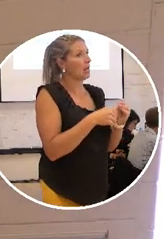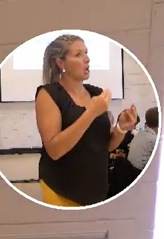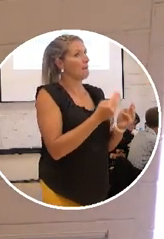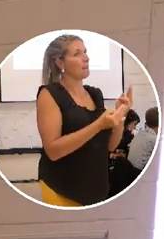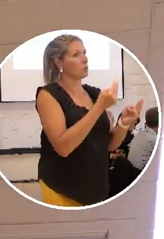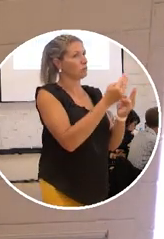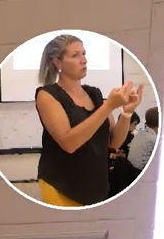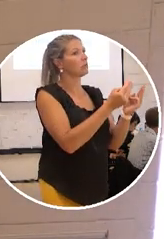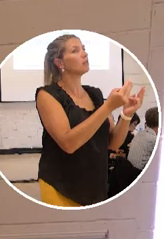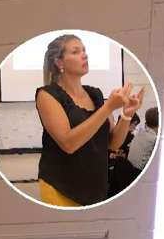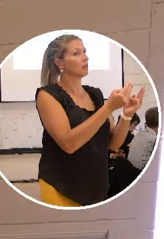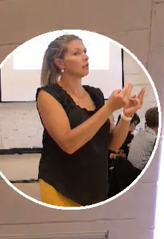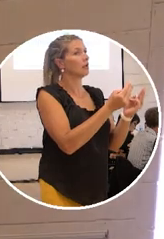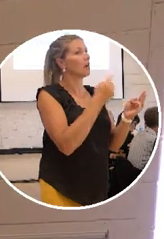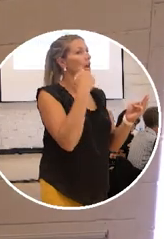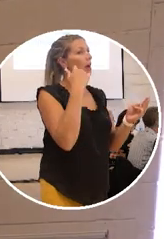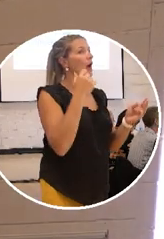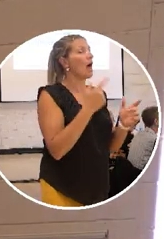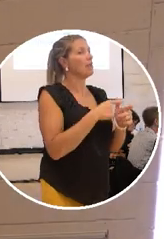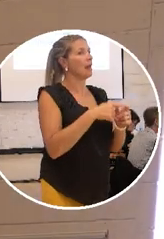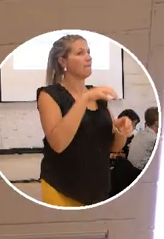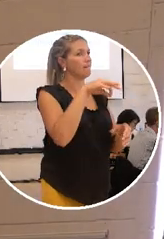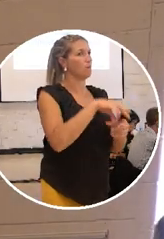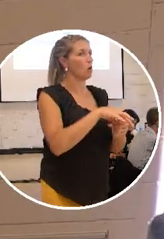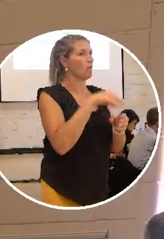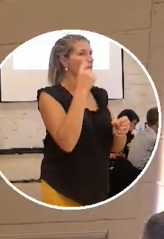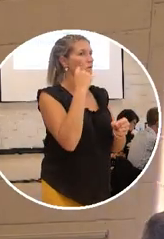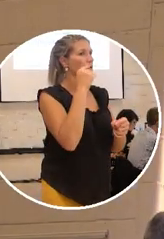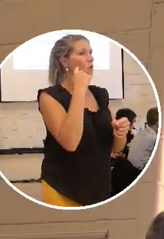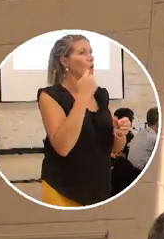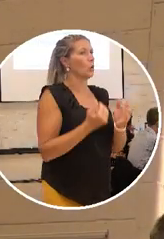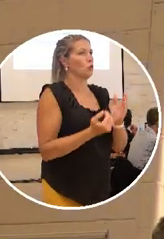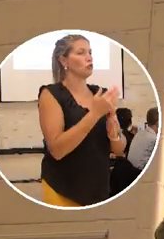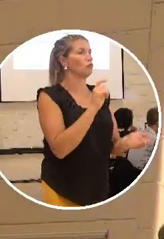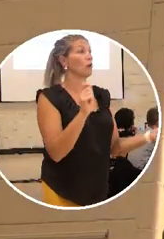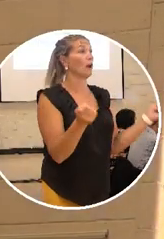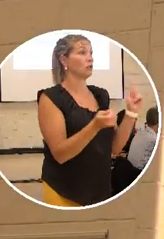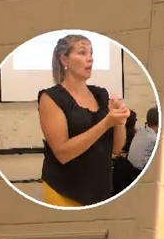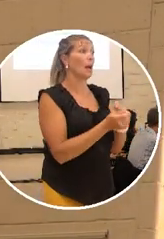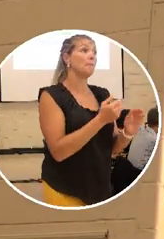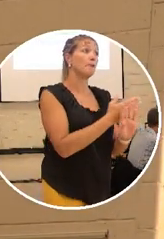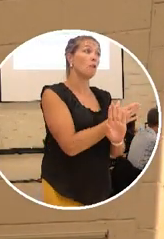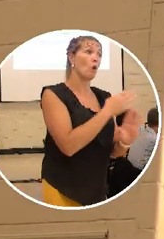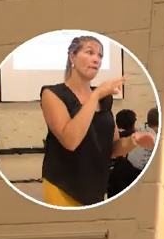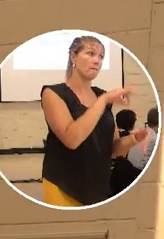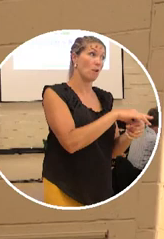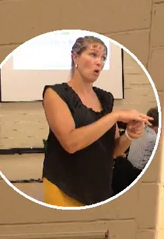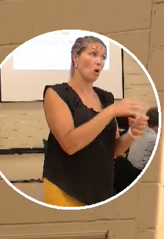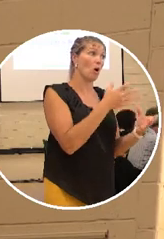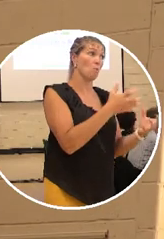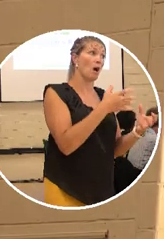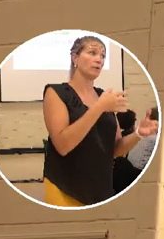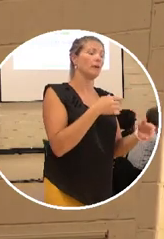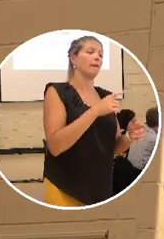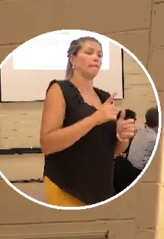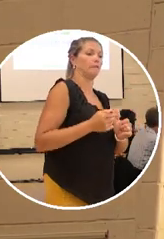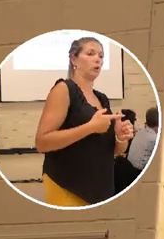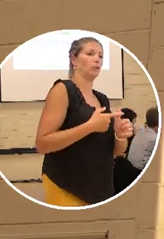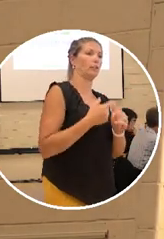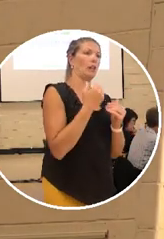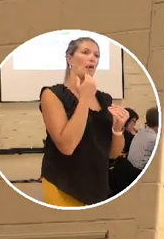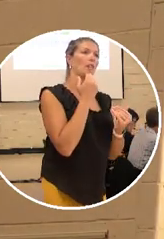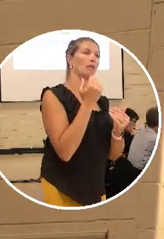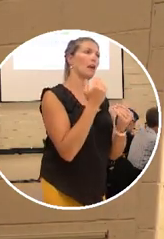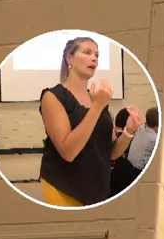to vote on the proposed changes. Before I do that, I just want to thank the people